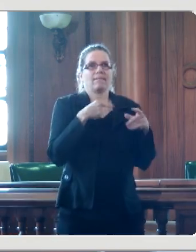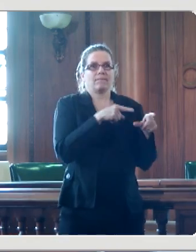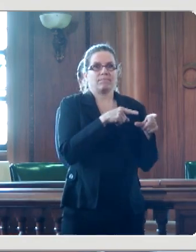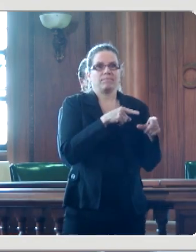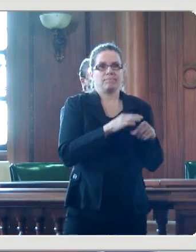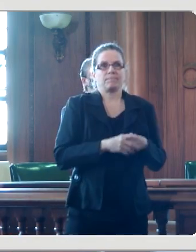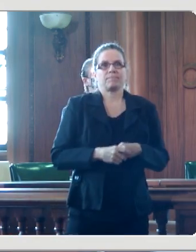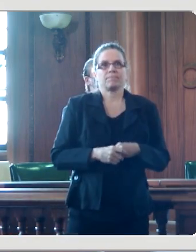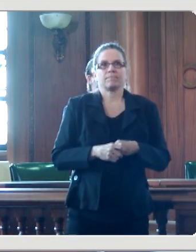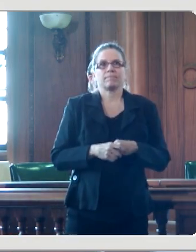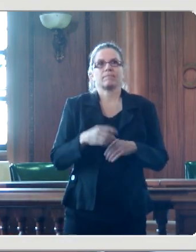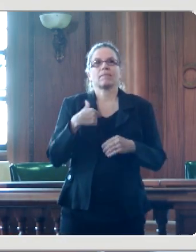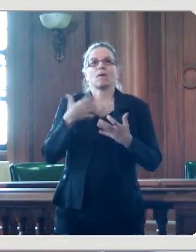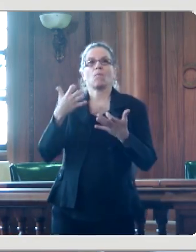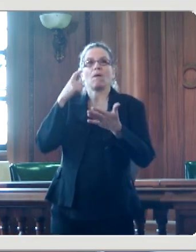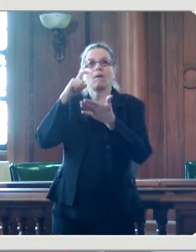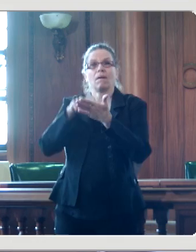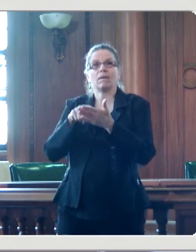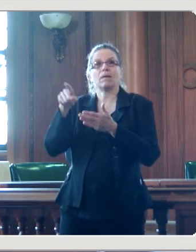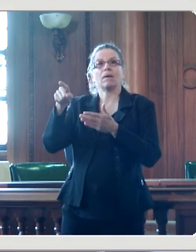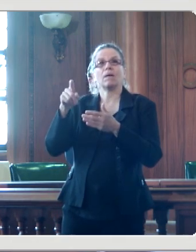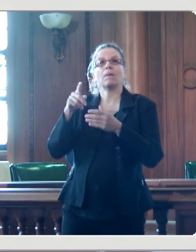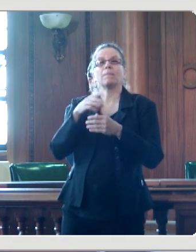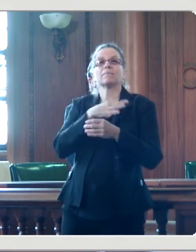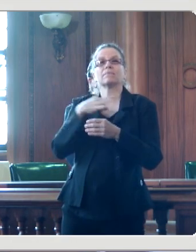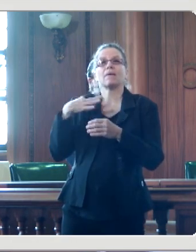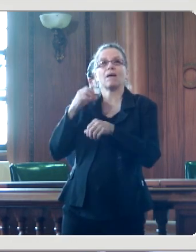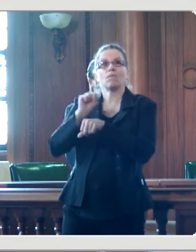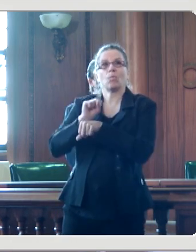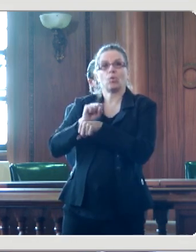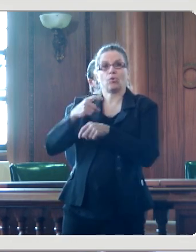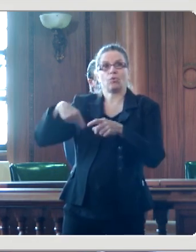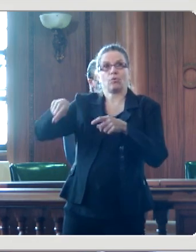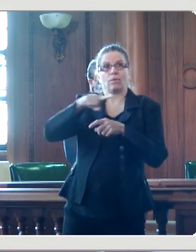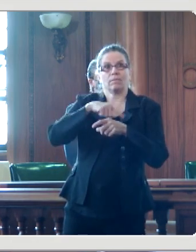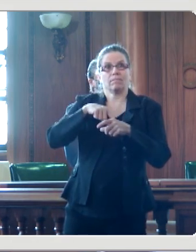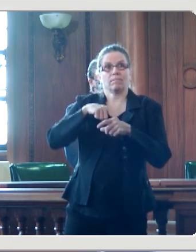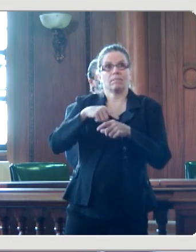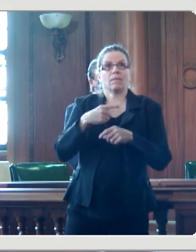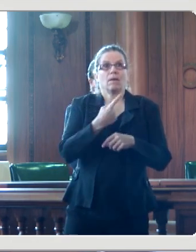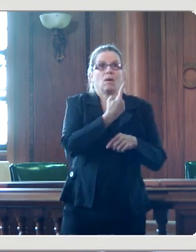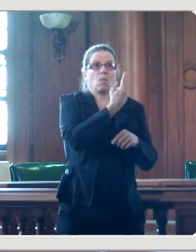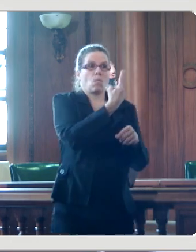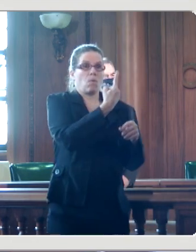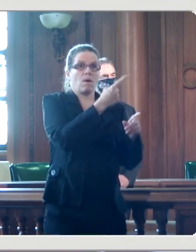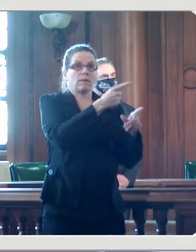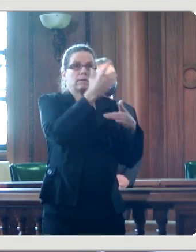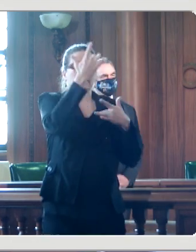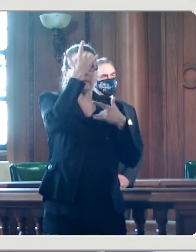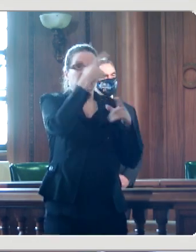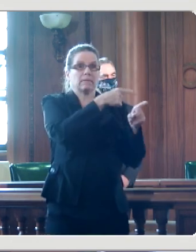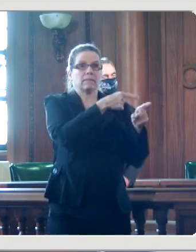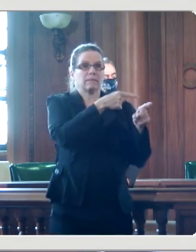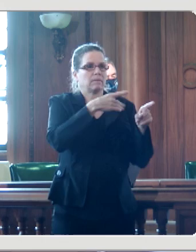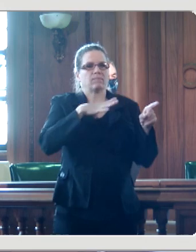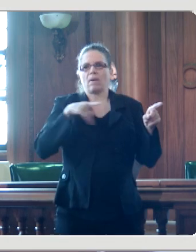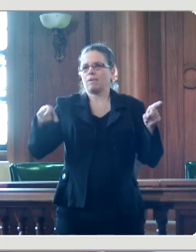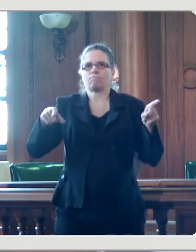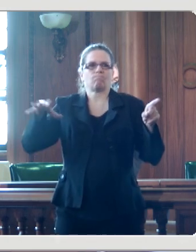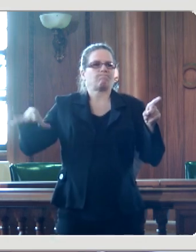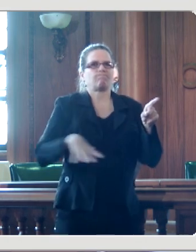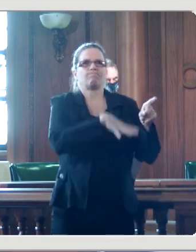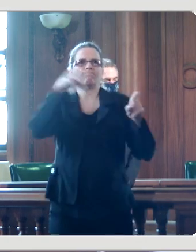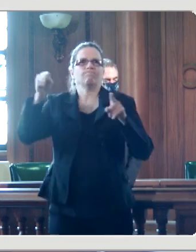and Buildings. When we've had employees out for any reason, fellow employees have canceled their